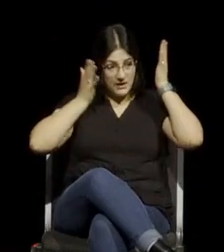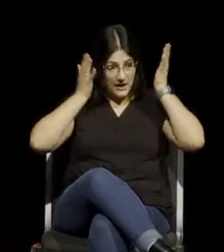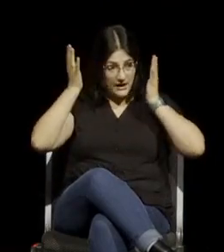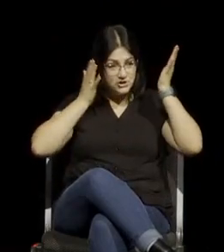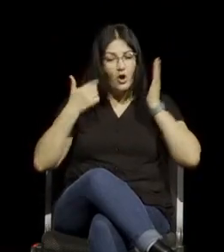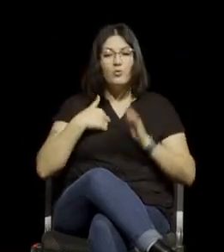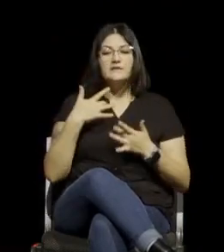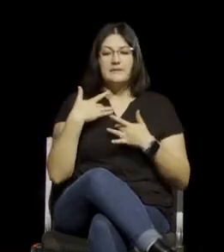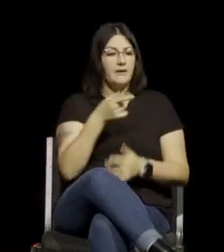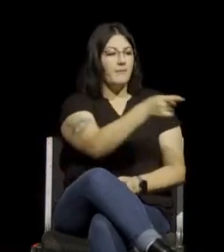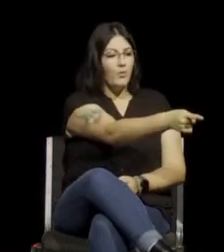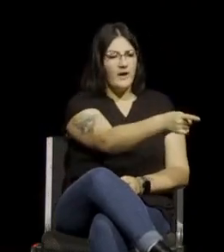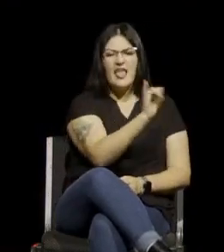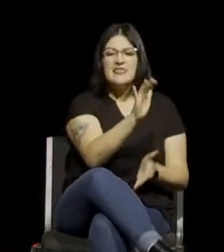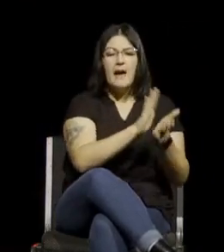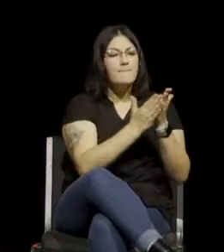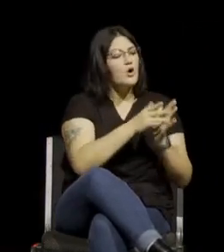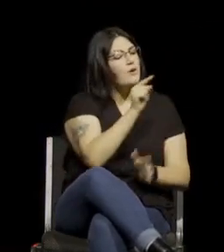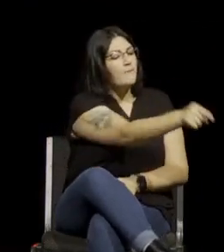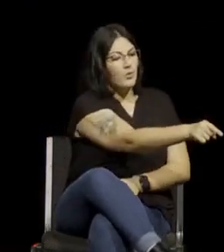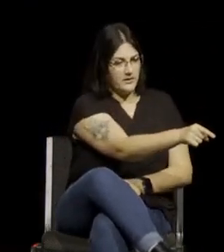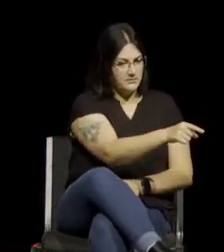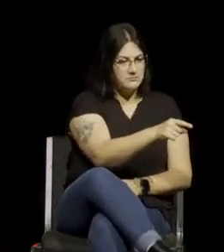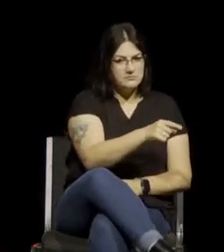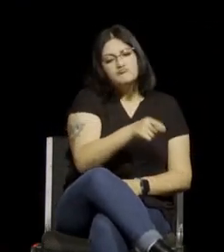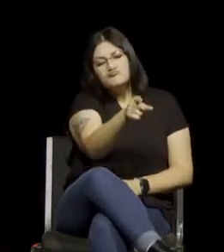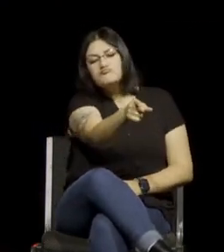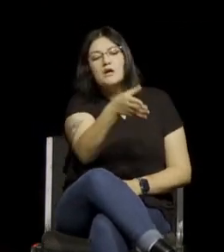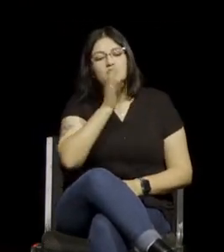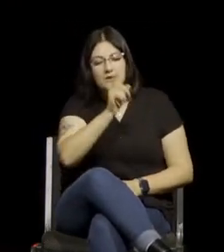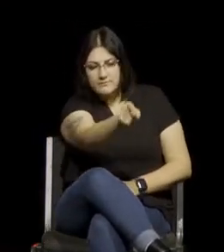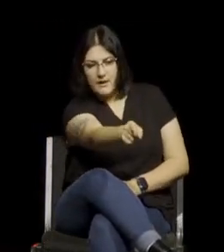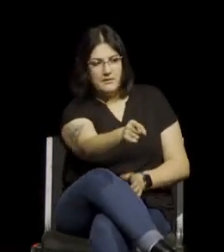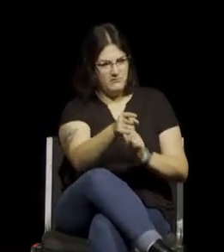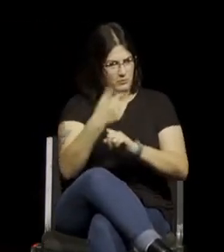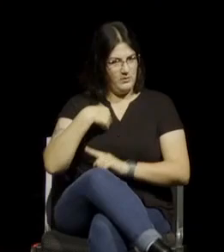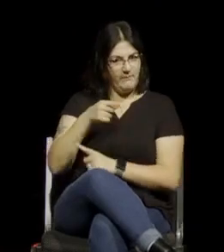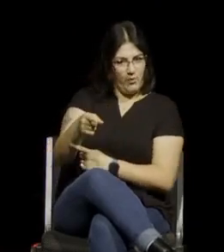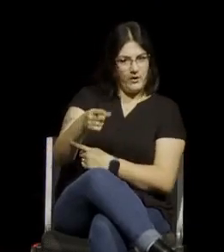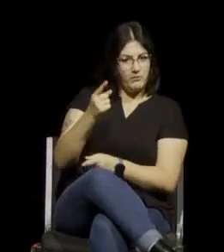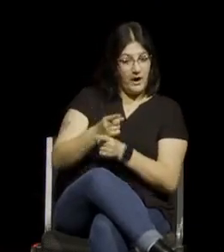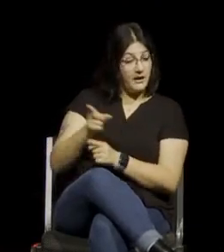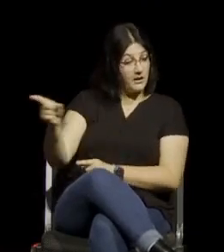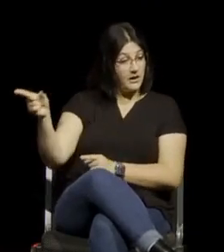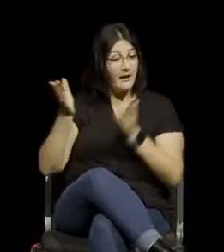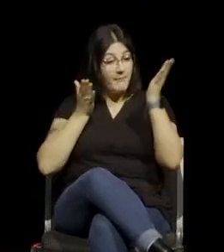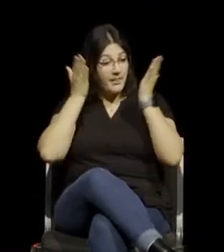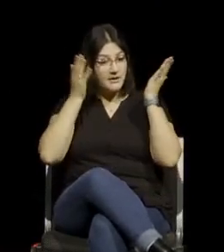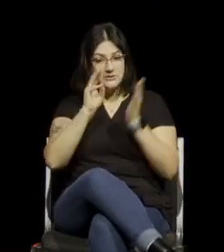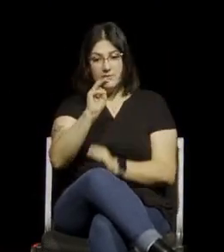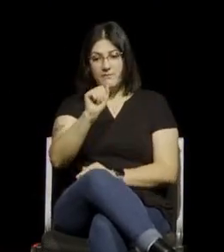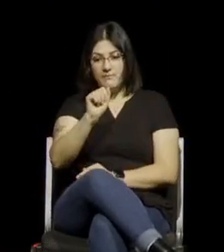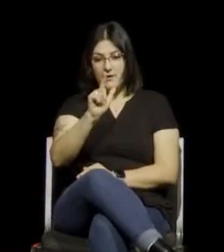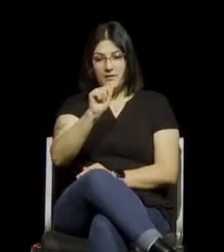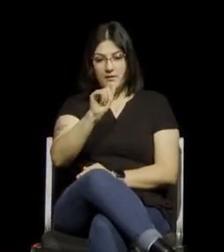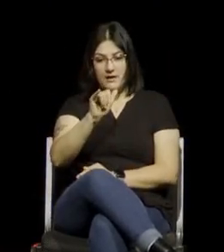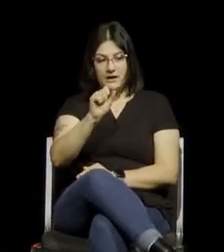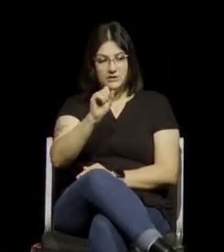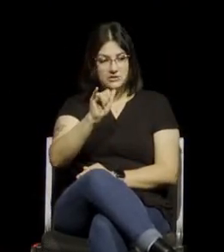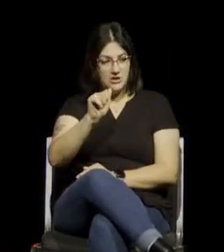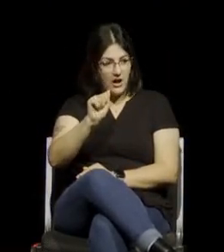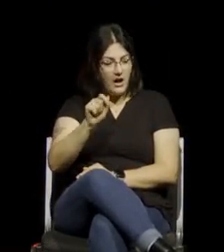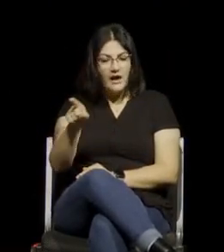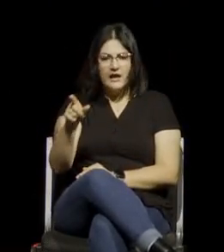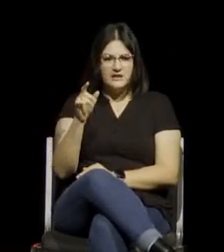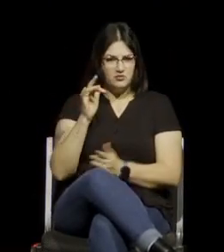we need something. Hand me that book, or would you give me that drink? That one's mine. That's my cup. Well, in Malaysia, it's rude to point with your finger, so they